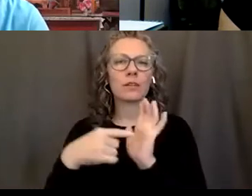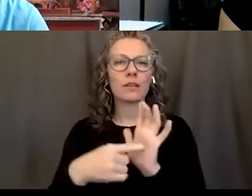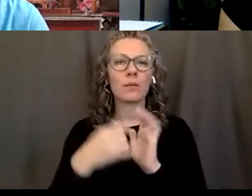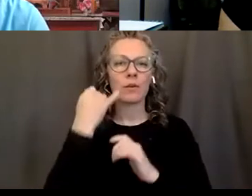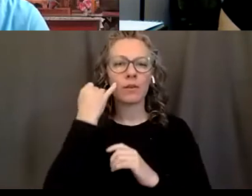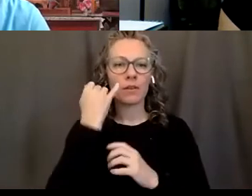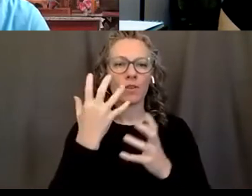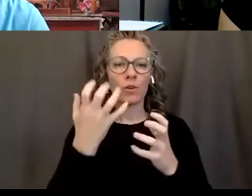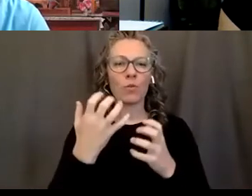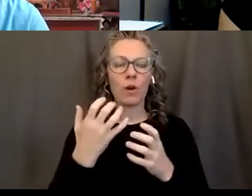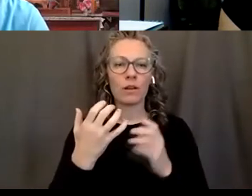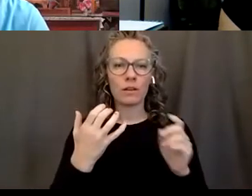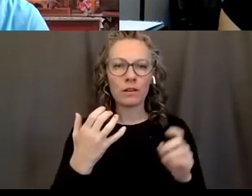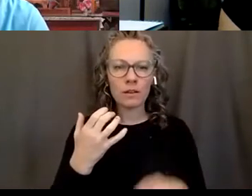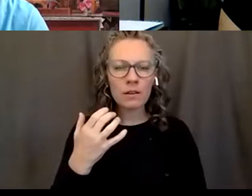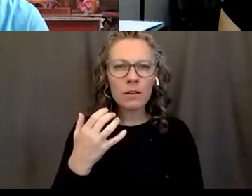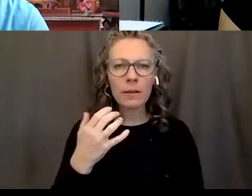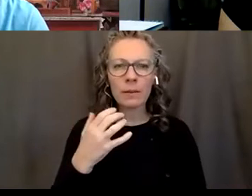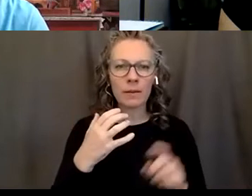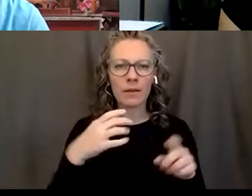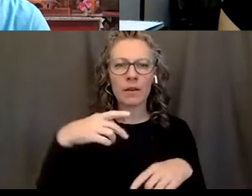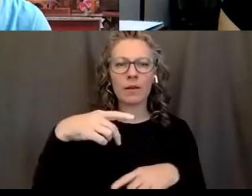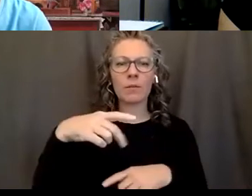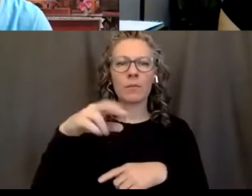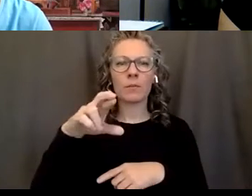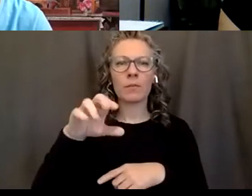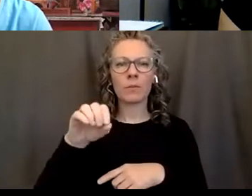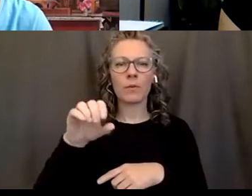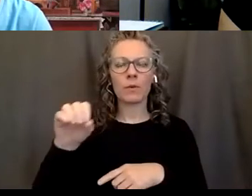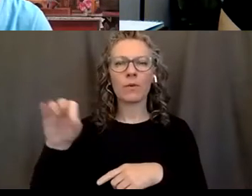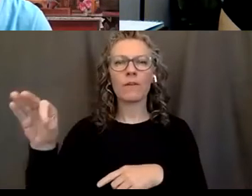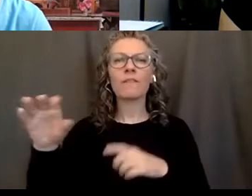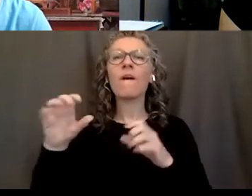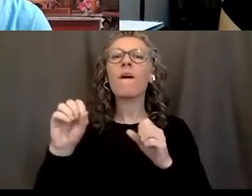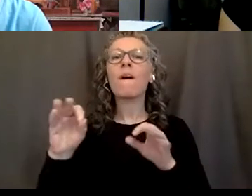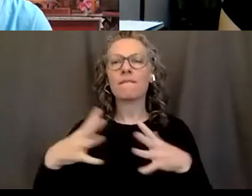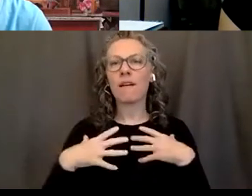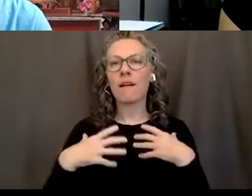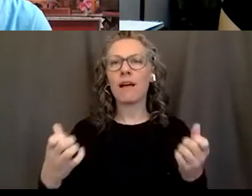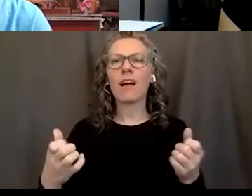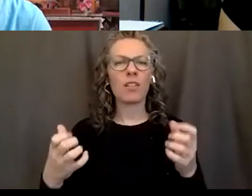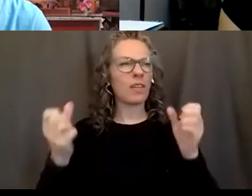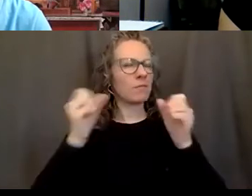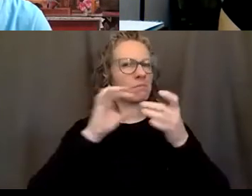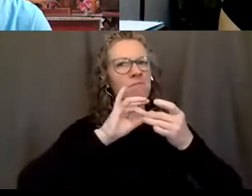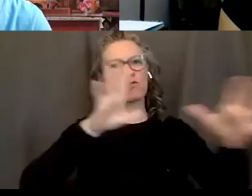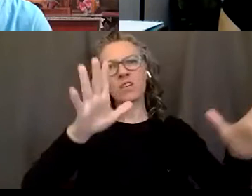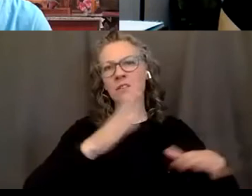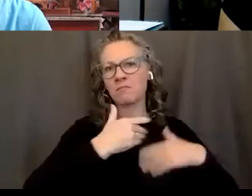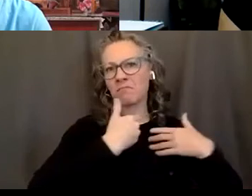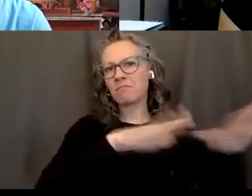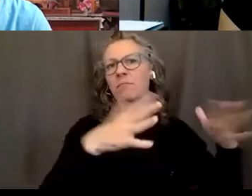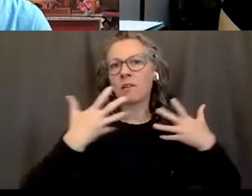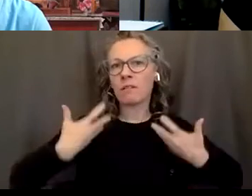I deny and remove any appearance that this health is not real. I relinquish any impression